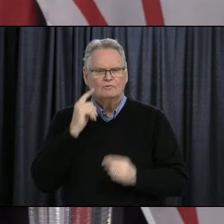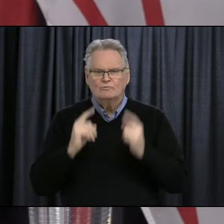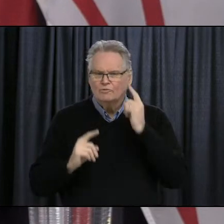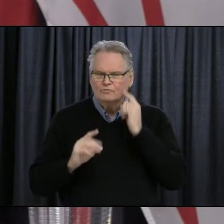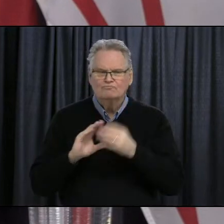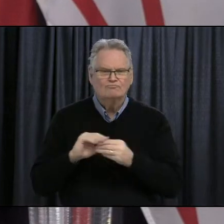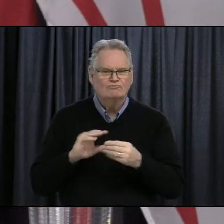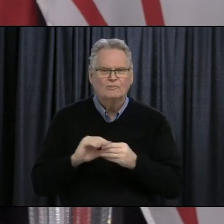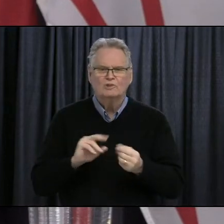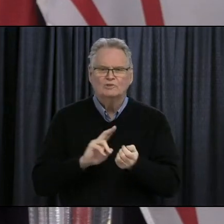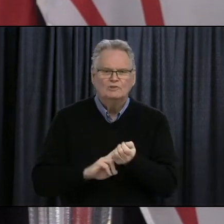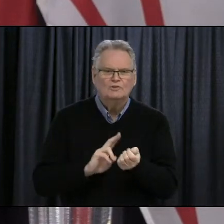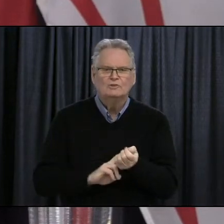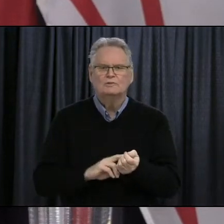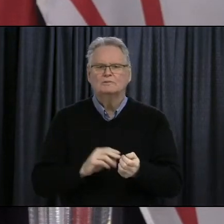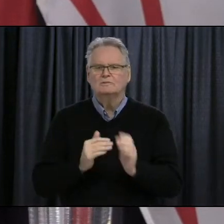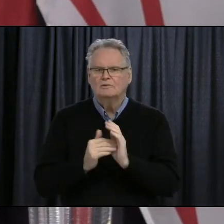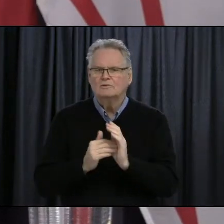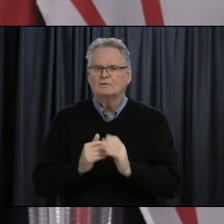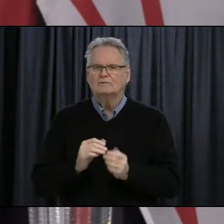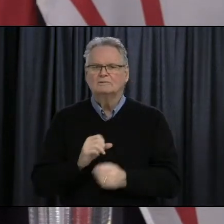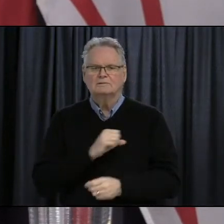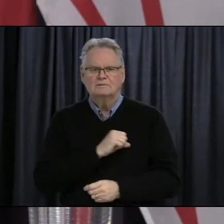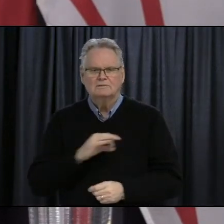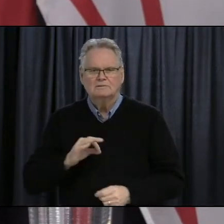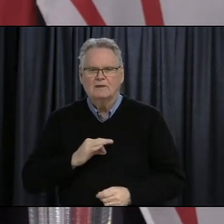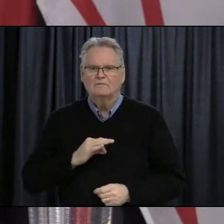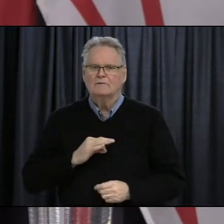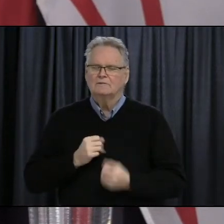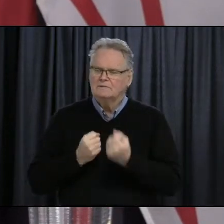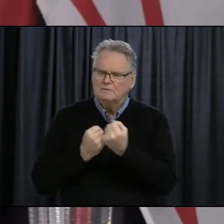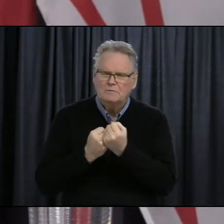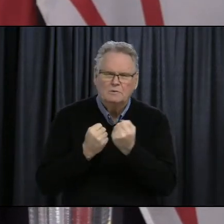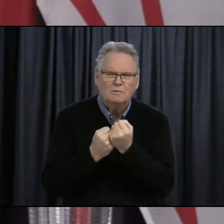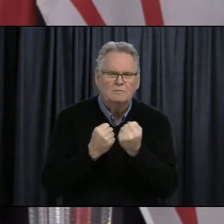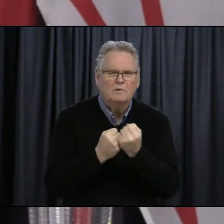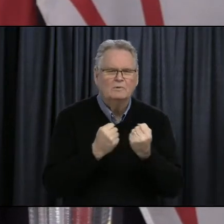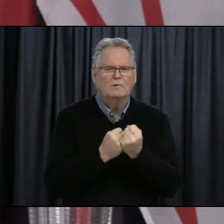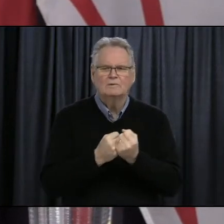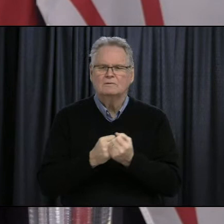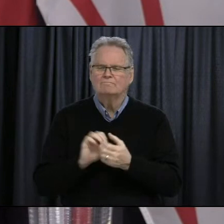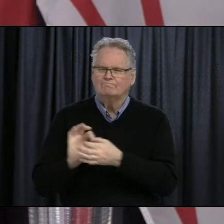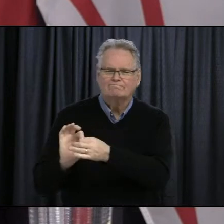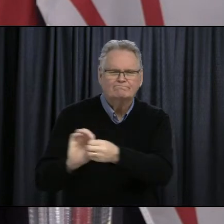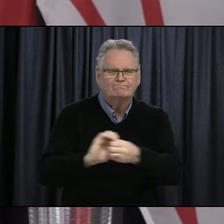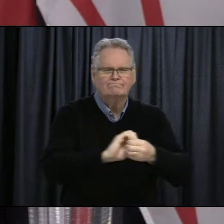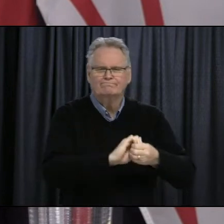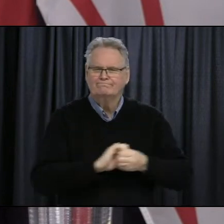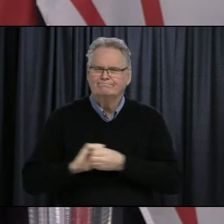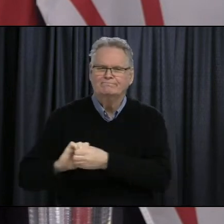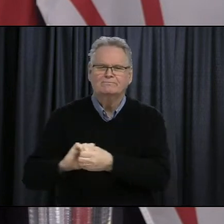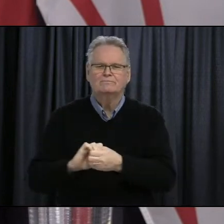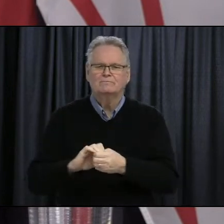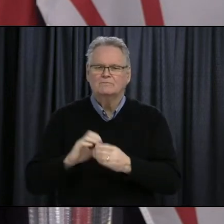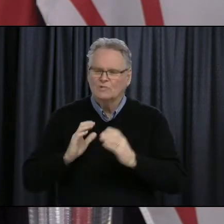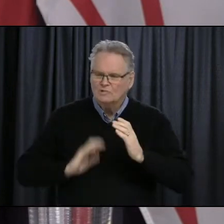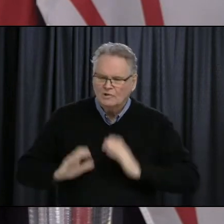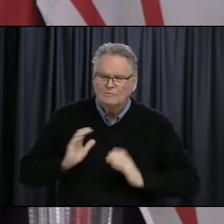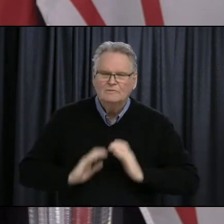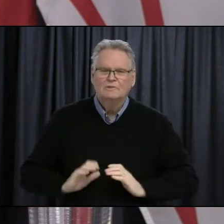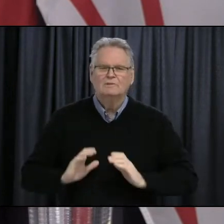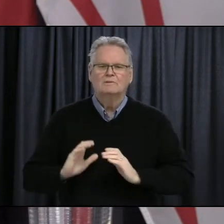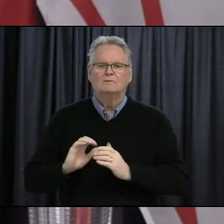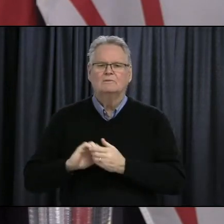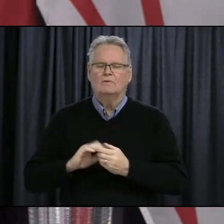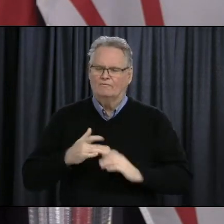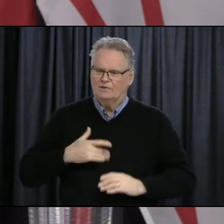other's teams, propping up those who have been on the front line, never letting their commitment wane. The many photos